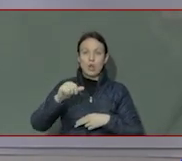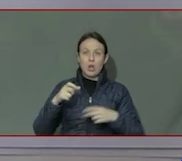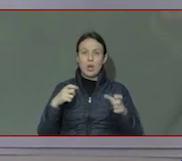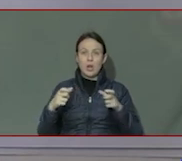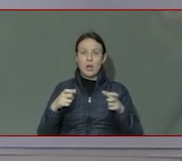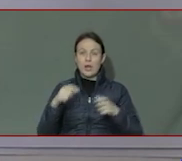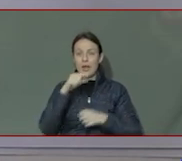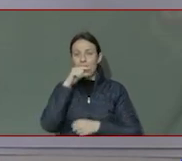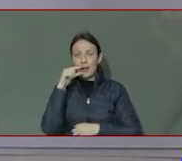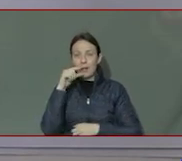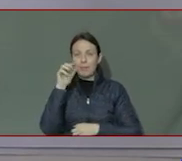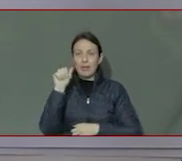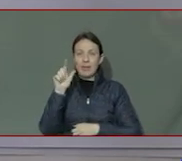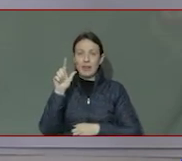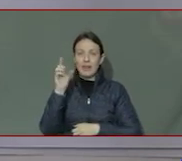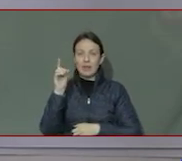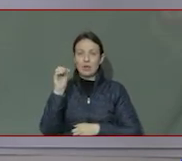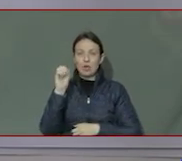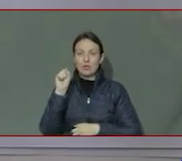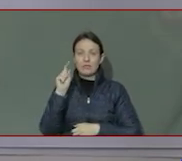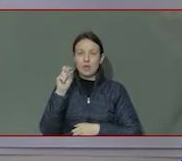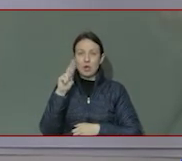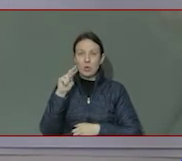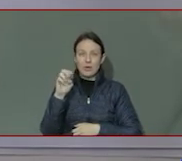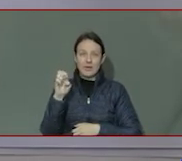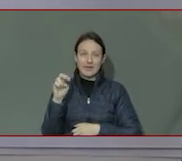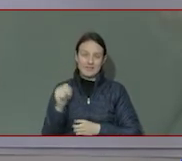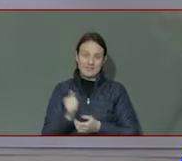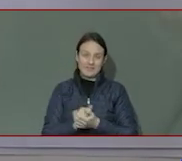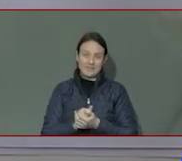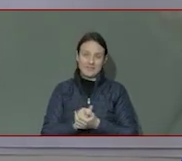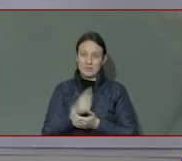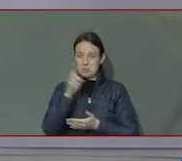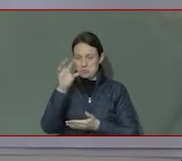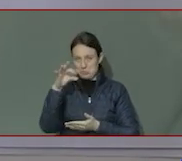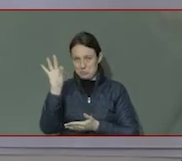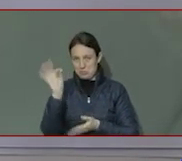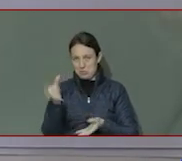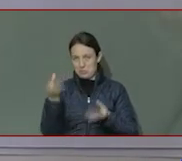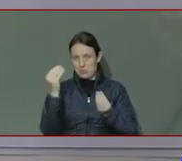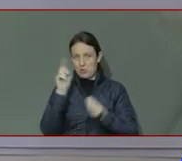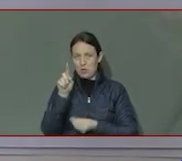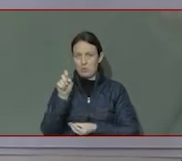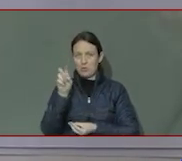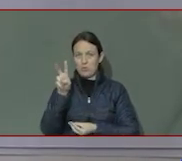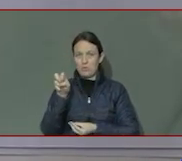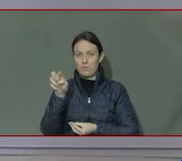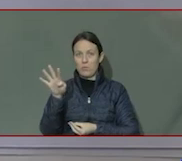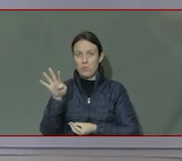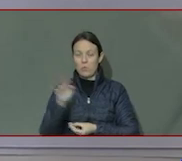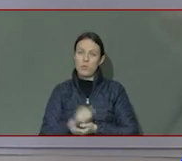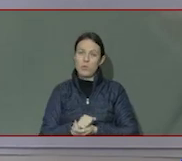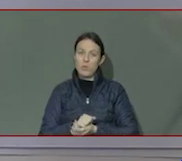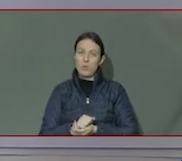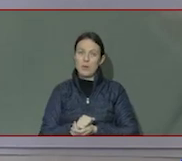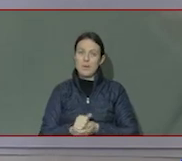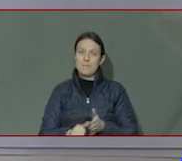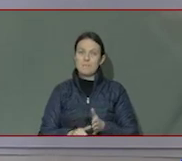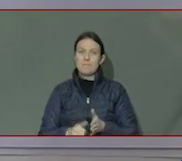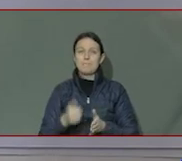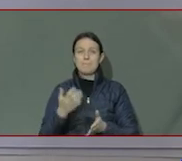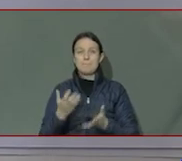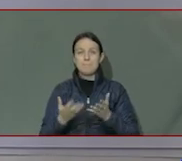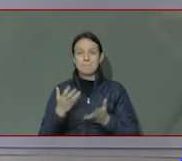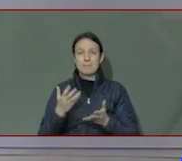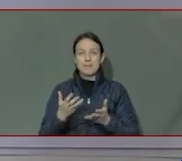called what? If you were 2017 matric, you would have scored a mark. 1.2.4. What do you call the maintenance of a